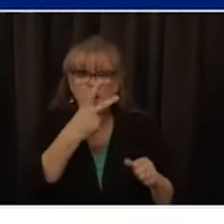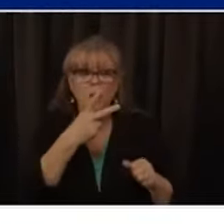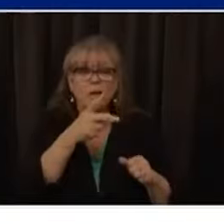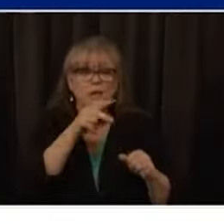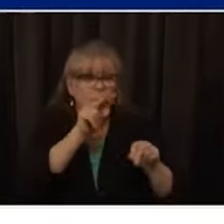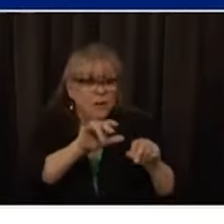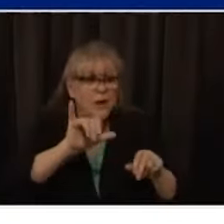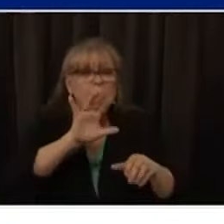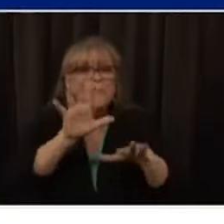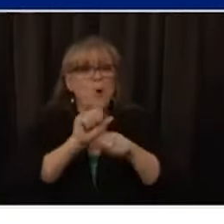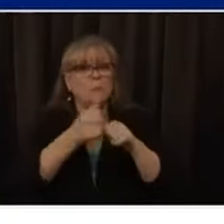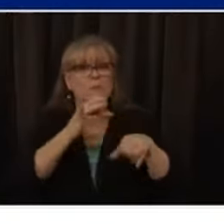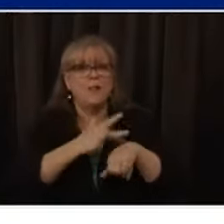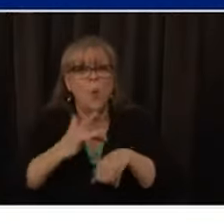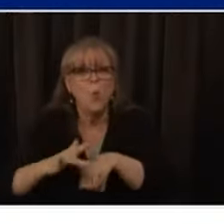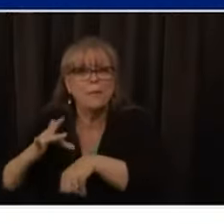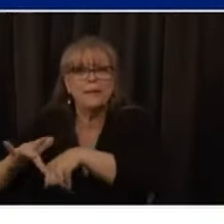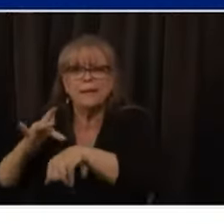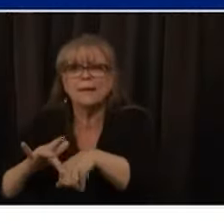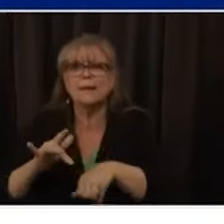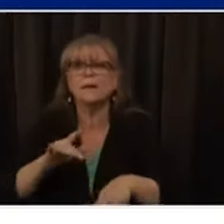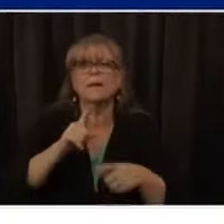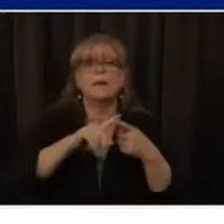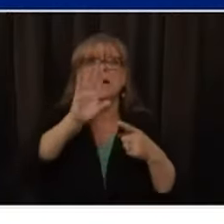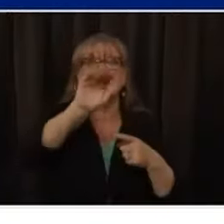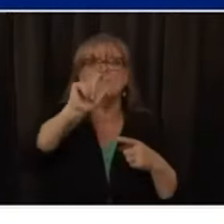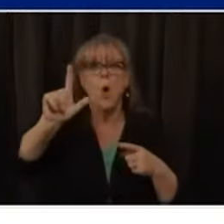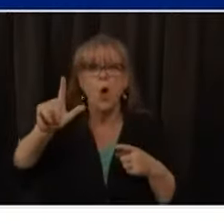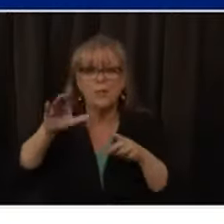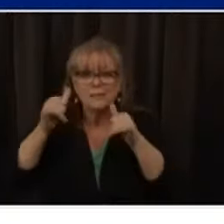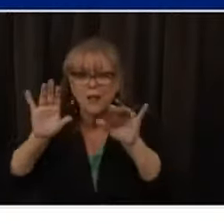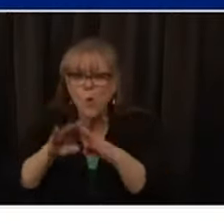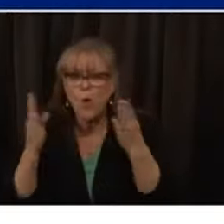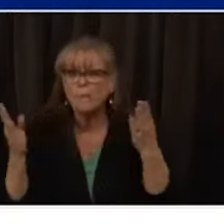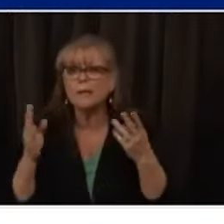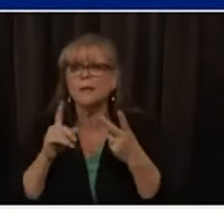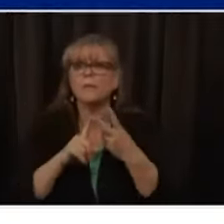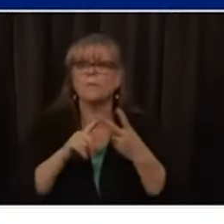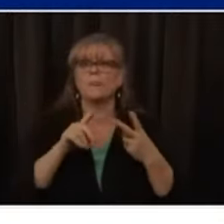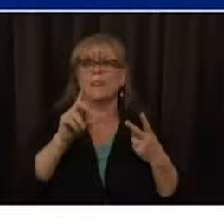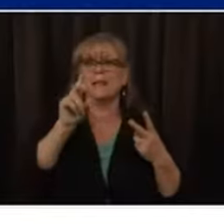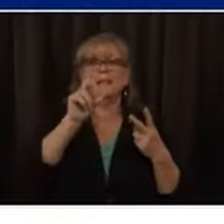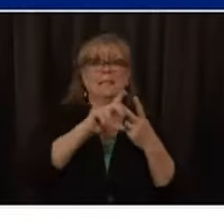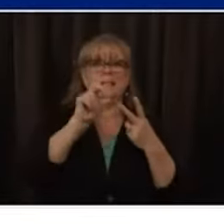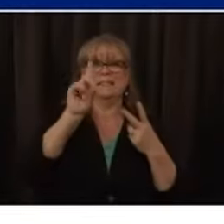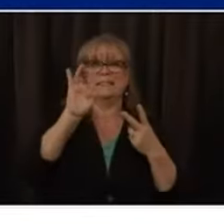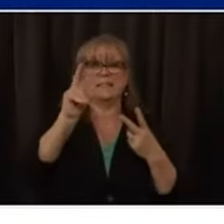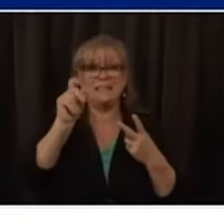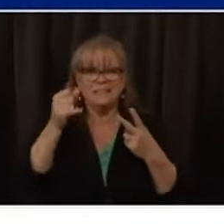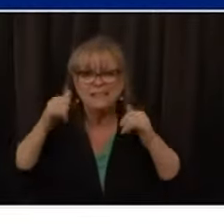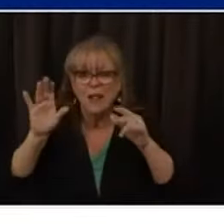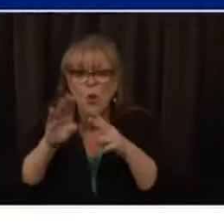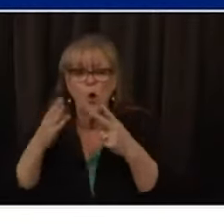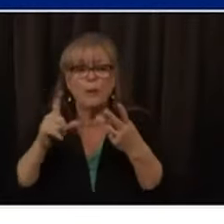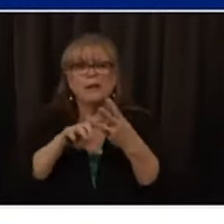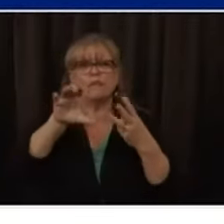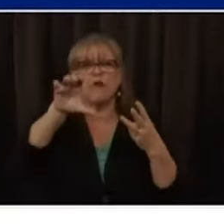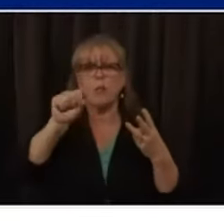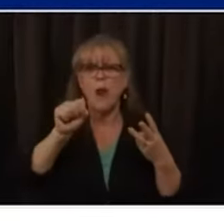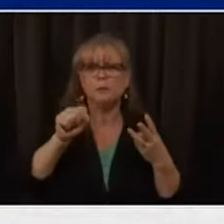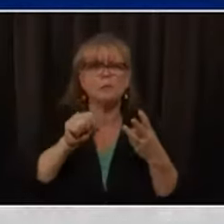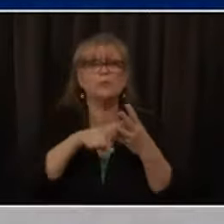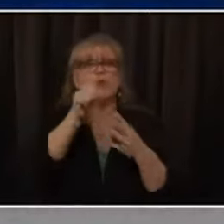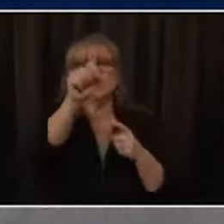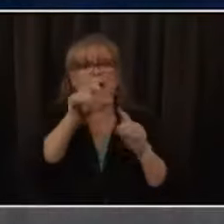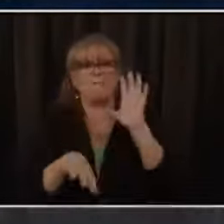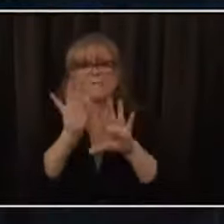Sporting Goods, Pueblo, Colorado Springs, Grand Junction. And I think you can go to covid19.colorado.gov, click on vaccines. There